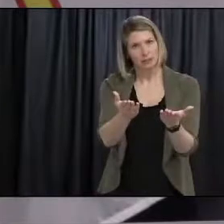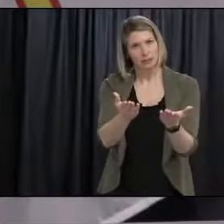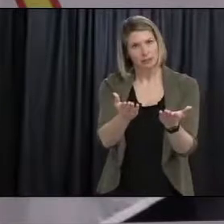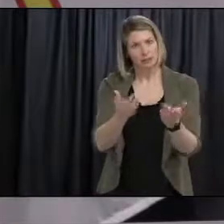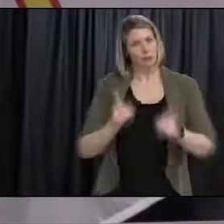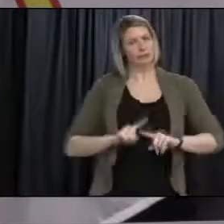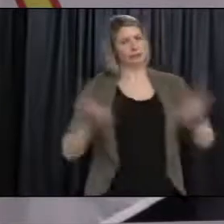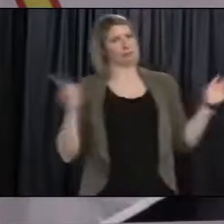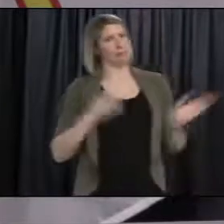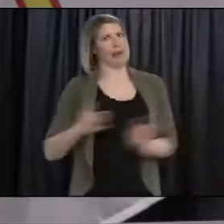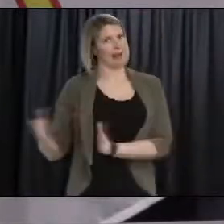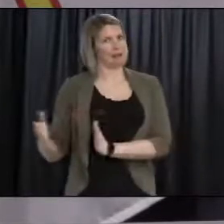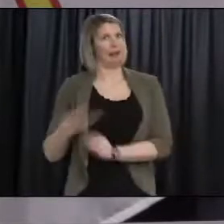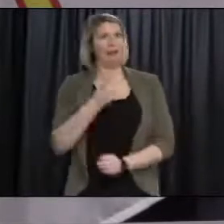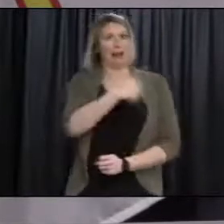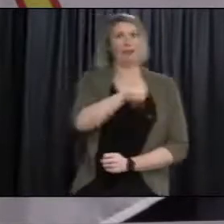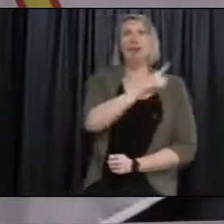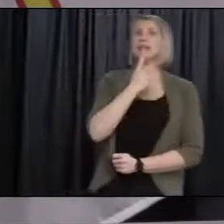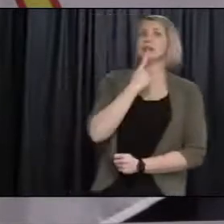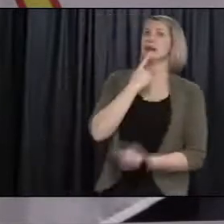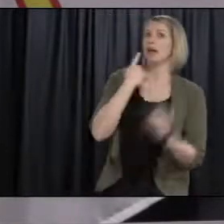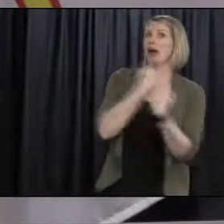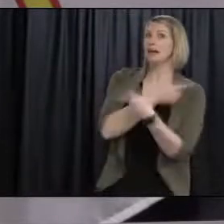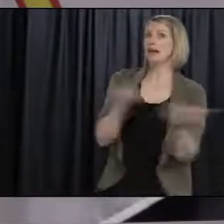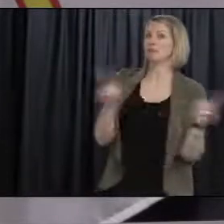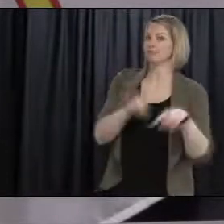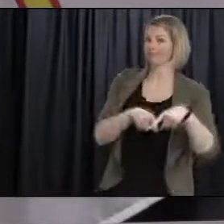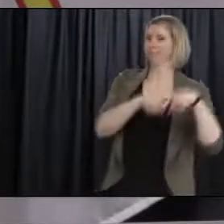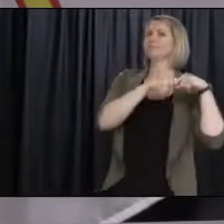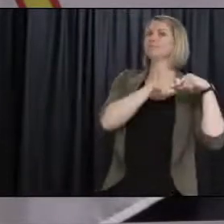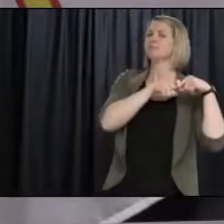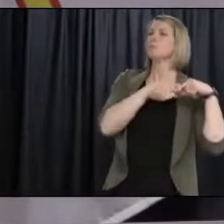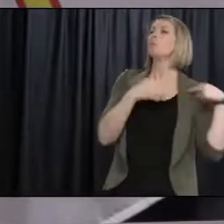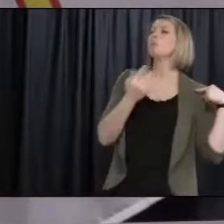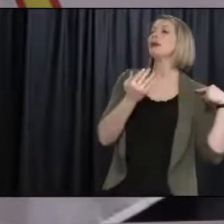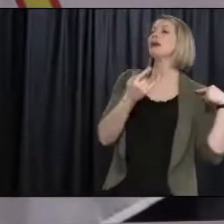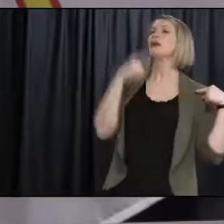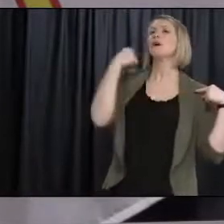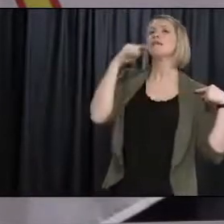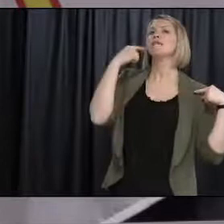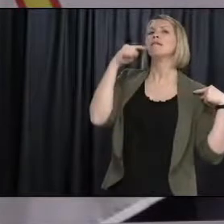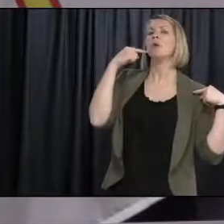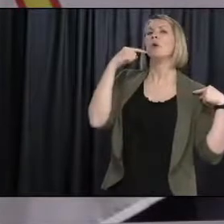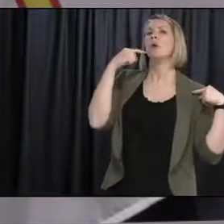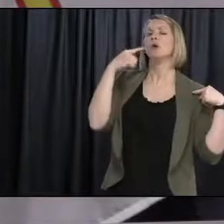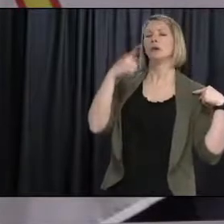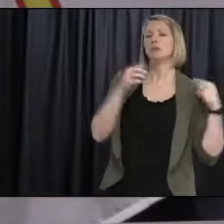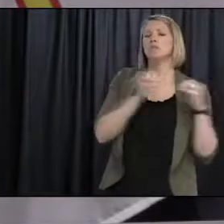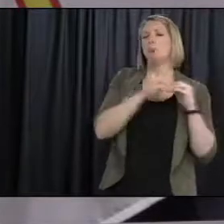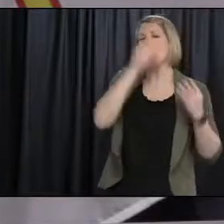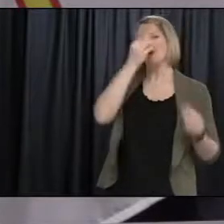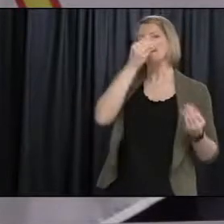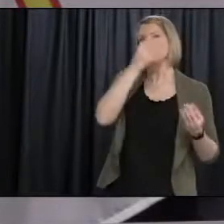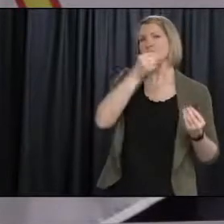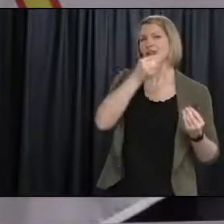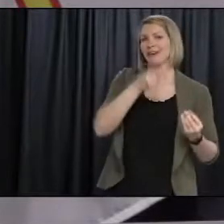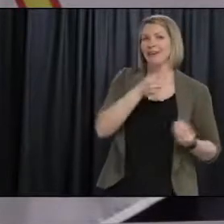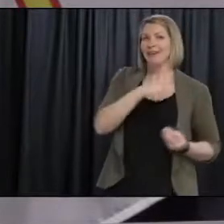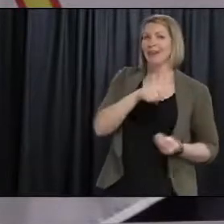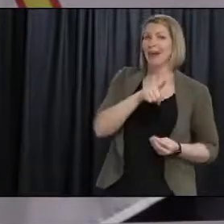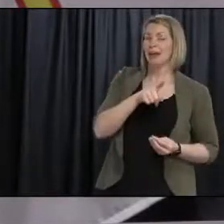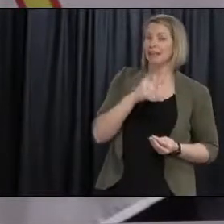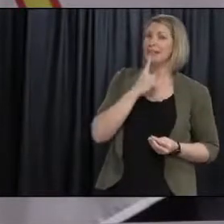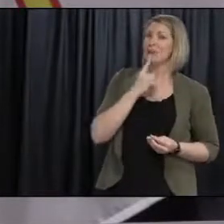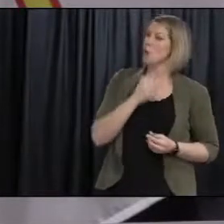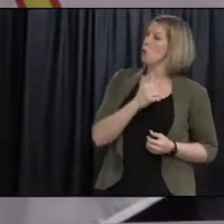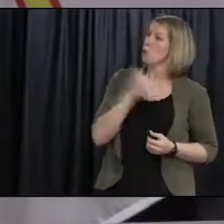So they went out earlier today, and they said that they would be pausing until they got more information. So they didn't say they wouldn't be offering it to